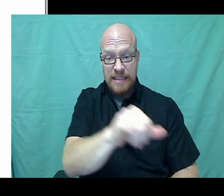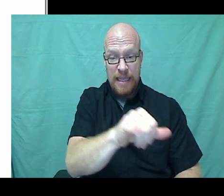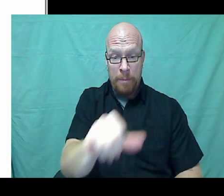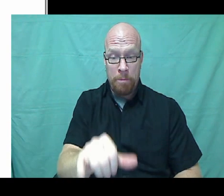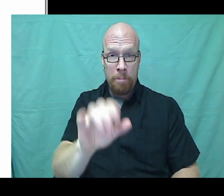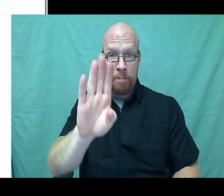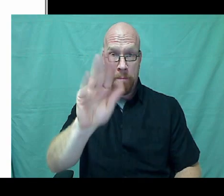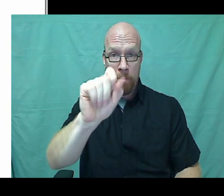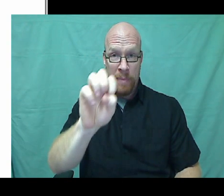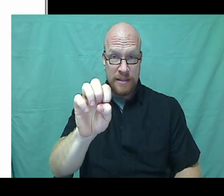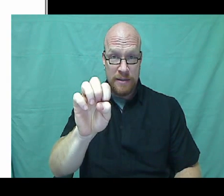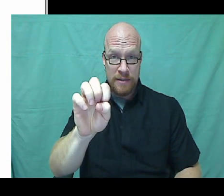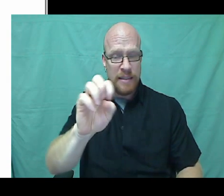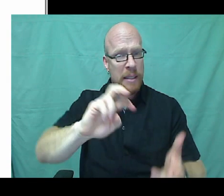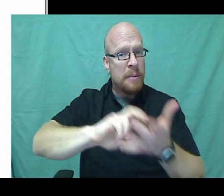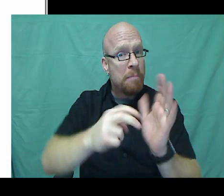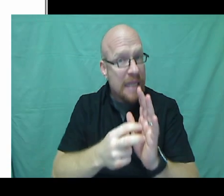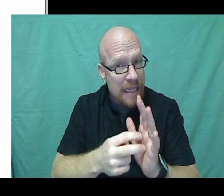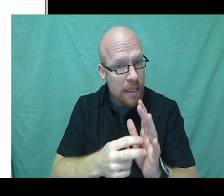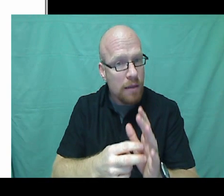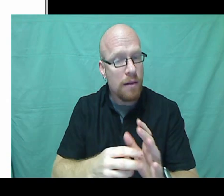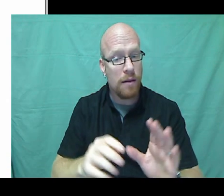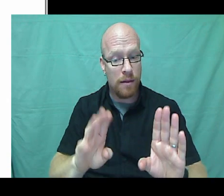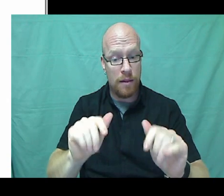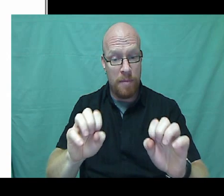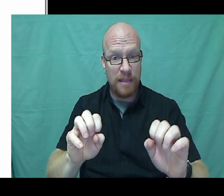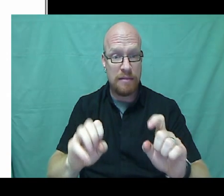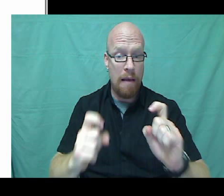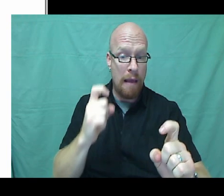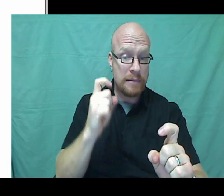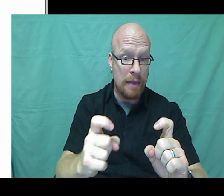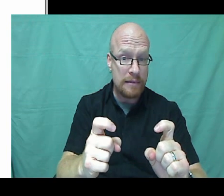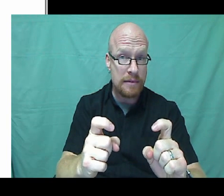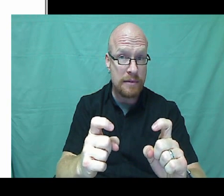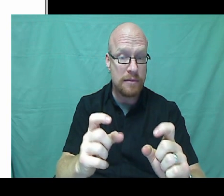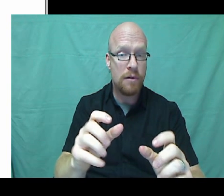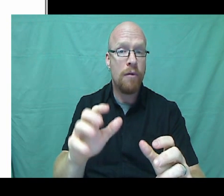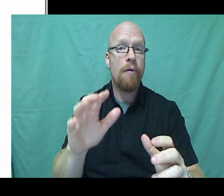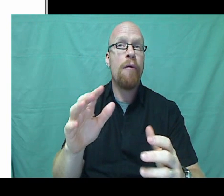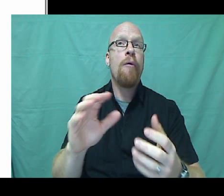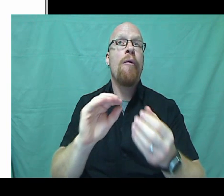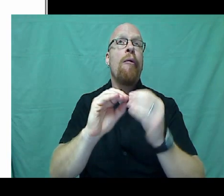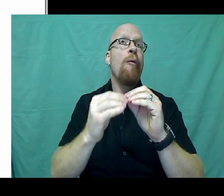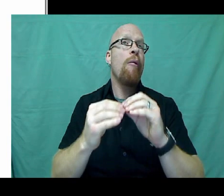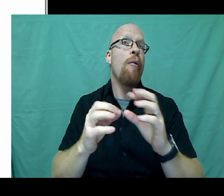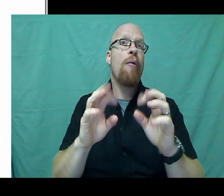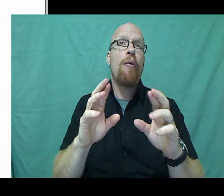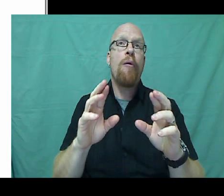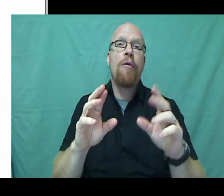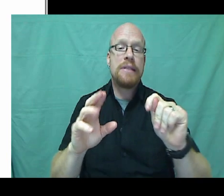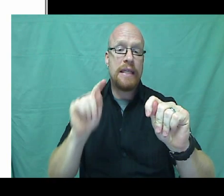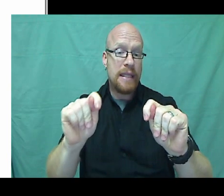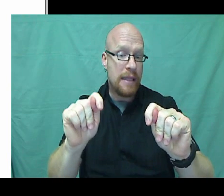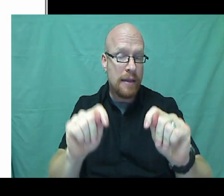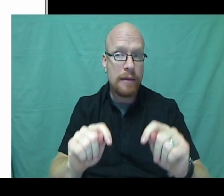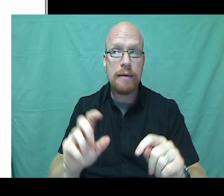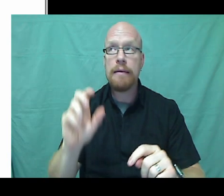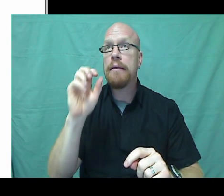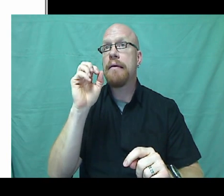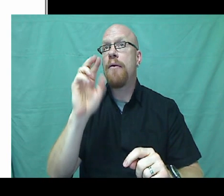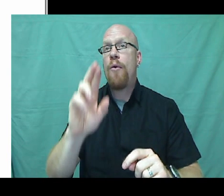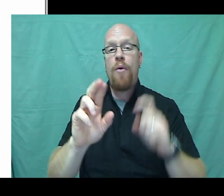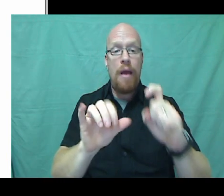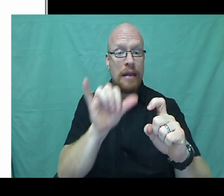variable terms and number terms with the same base, and they both contain exponents, the both bases would be like a t on each